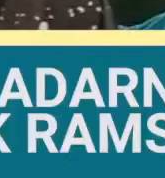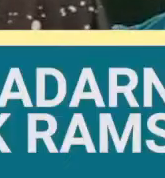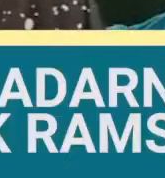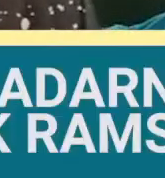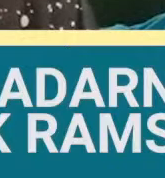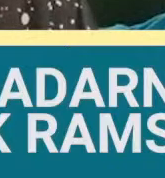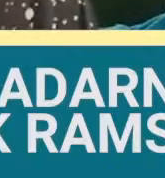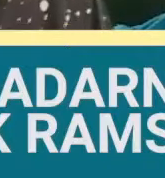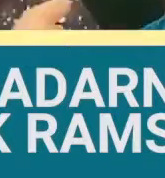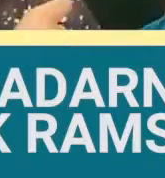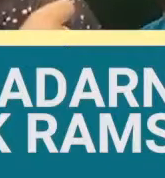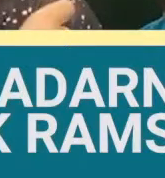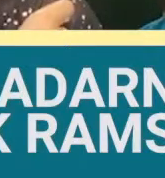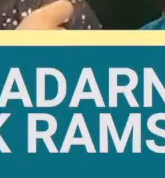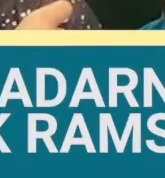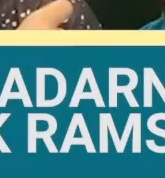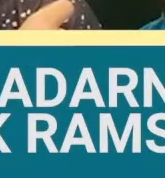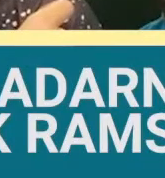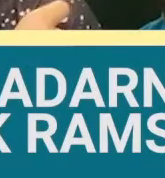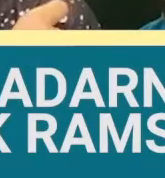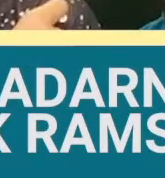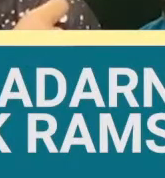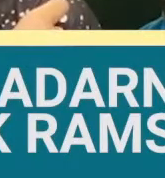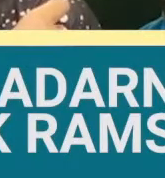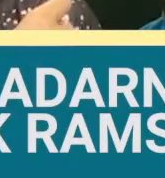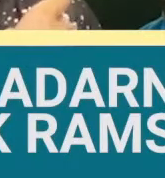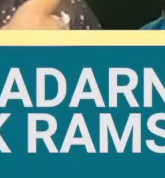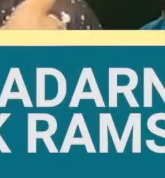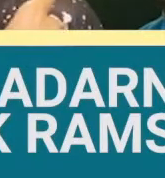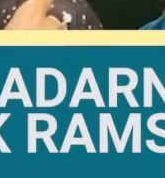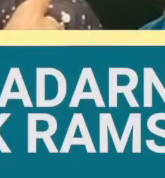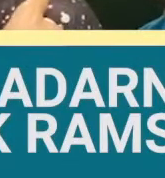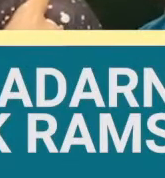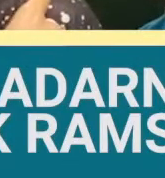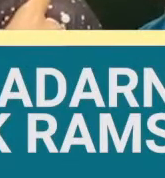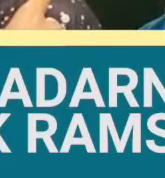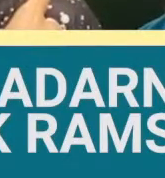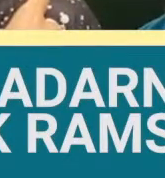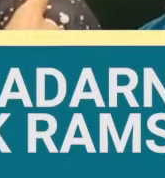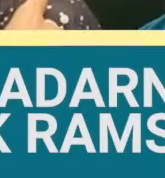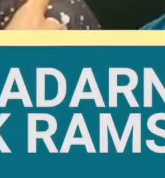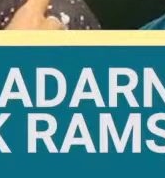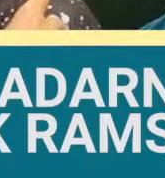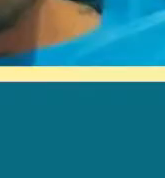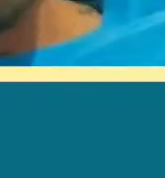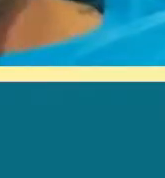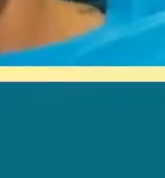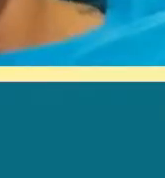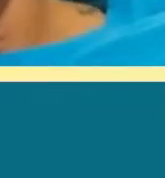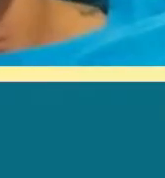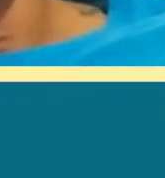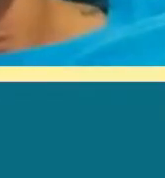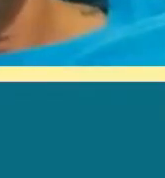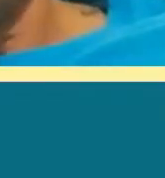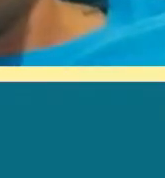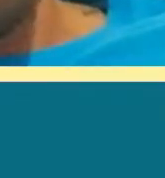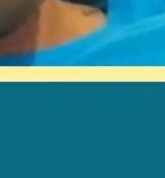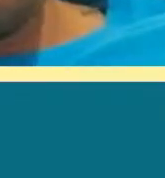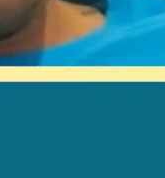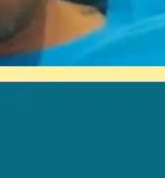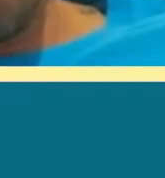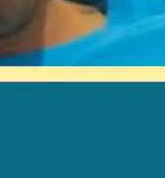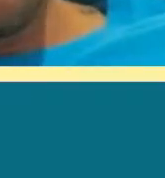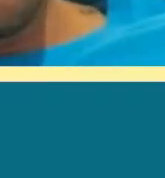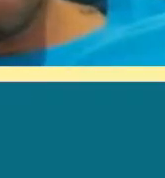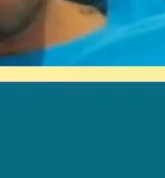Na-interest tuloy ako kung nagka-LQ na ba kayo in the time that you were married. Of course, normal lang naman